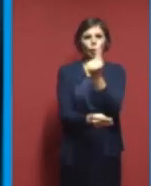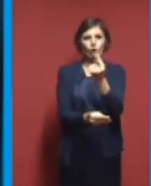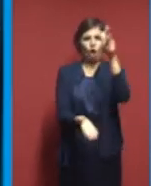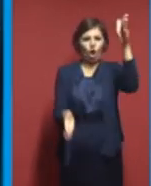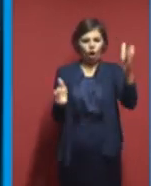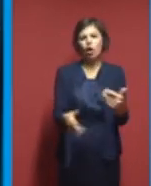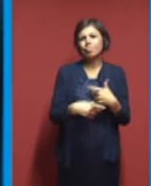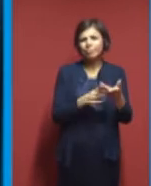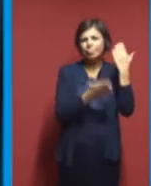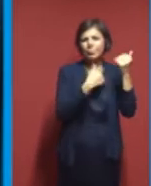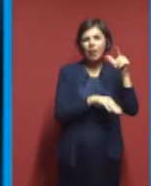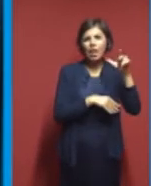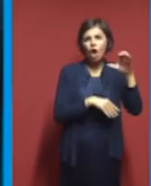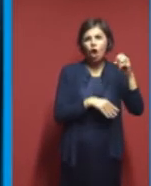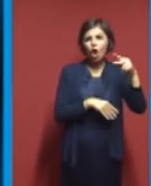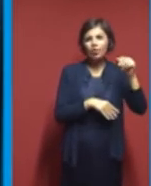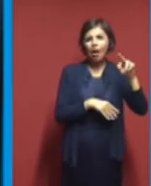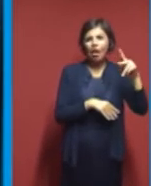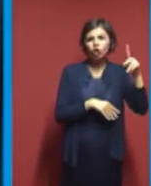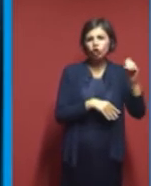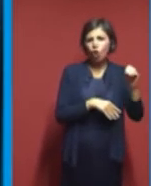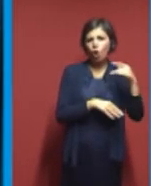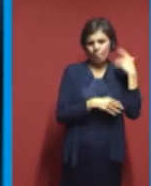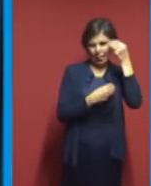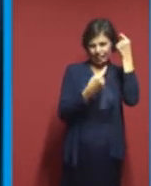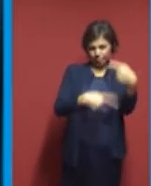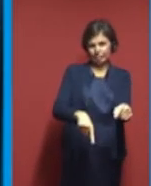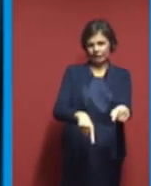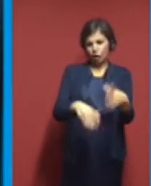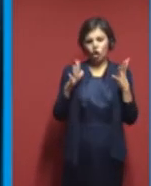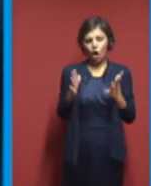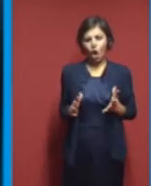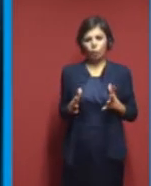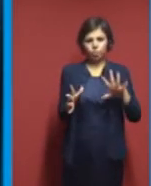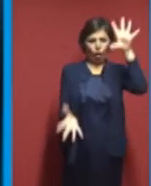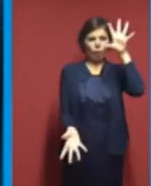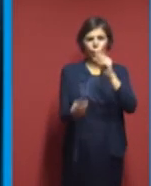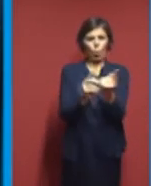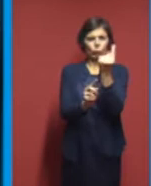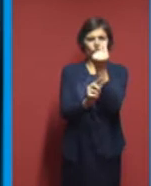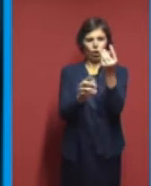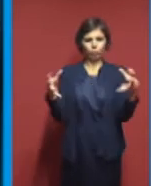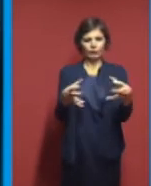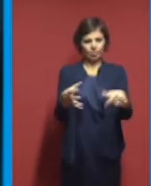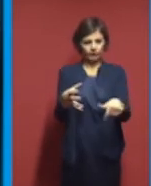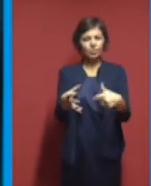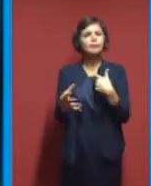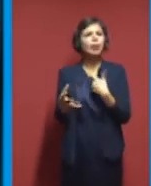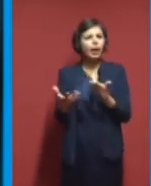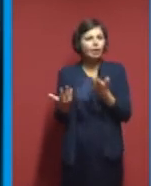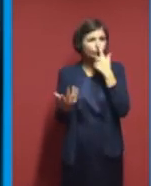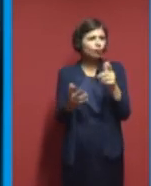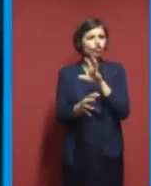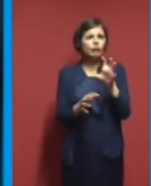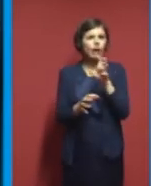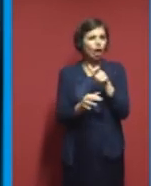But somewhere about 100 years back, we started thinking, well, if a part of your body is broken, let's take a donor part, like if you need a